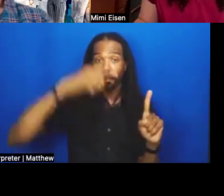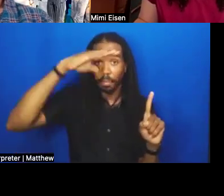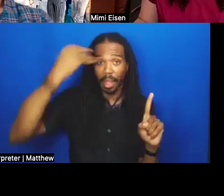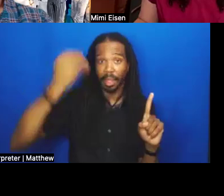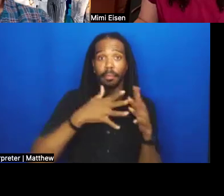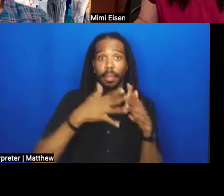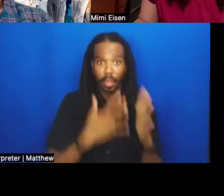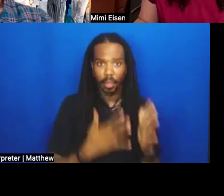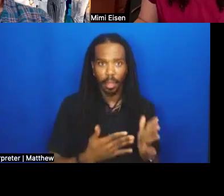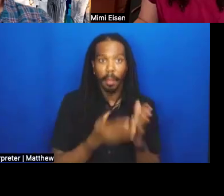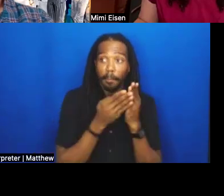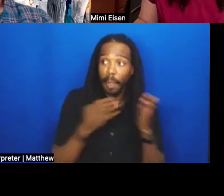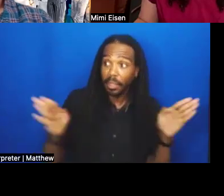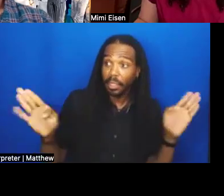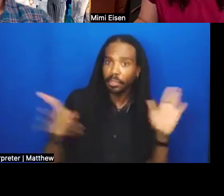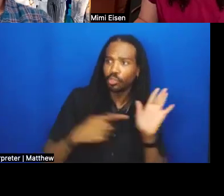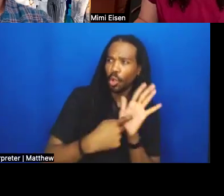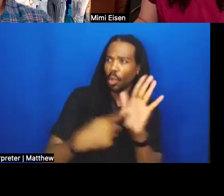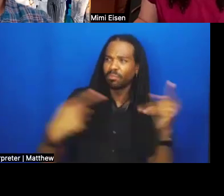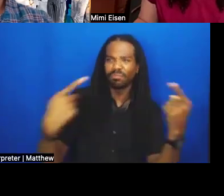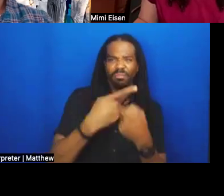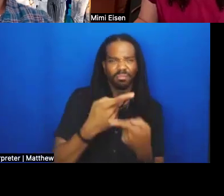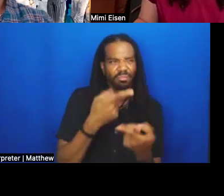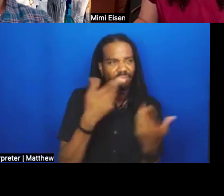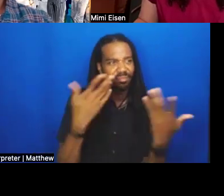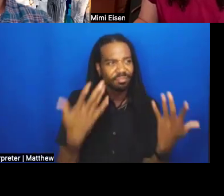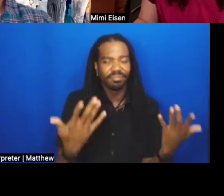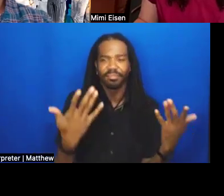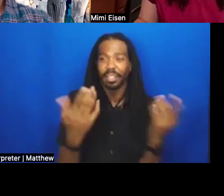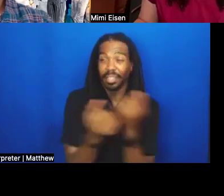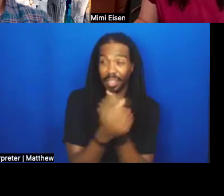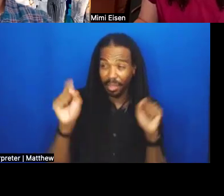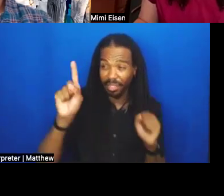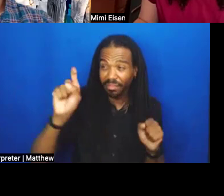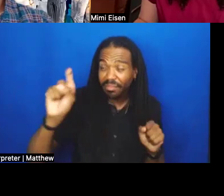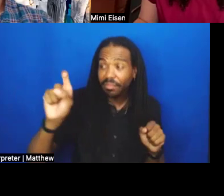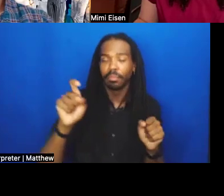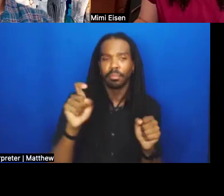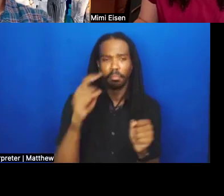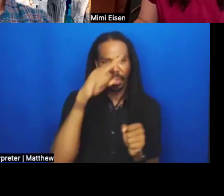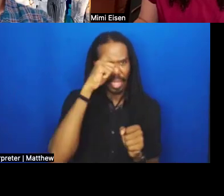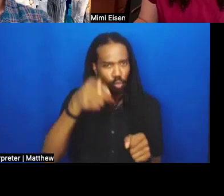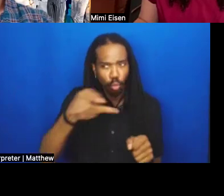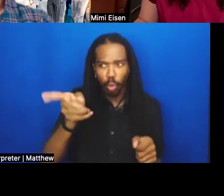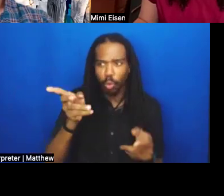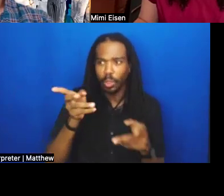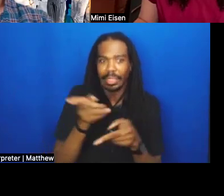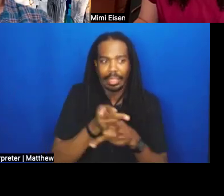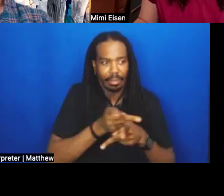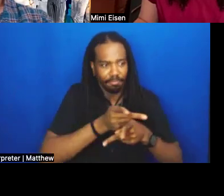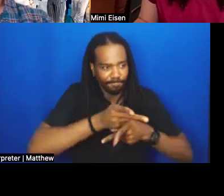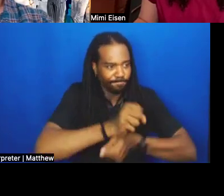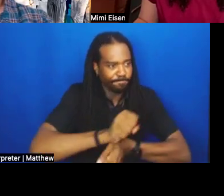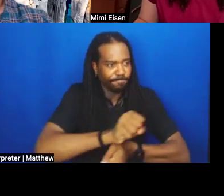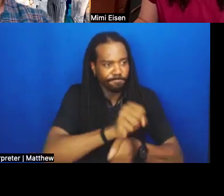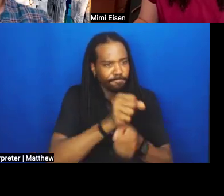American Revolution, which is an idea of liberty that hinges on the enslavement of Black people. And students are often astonished to